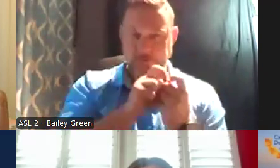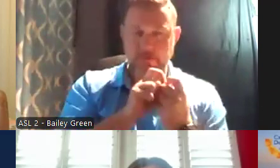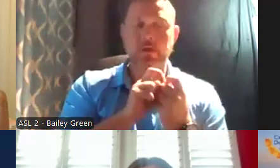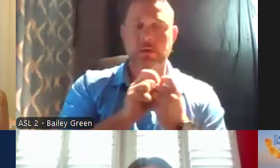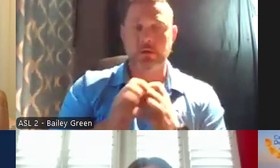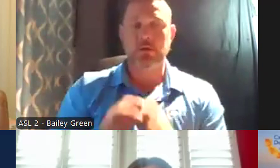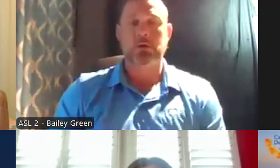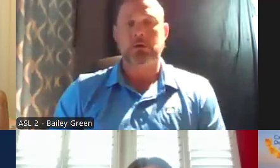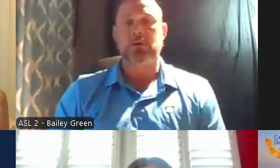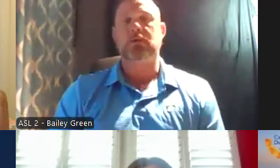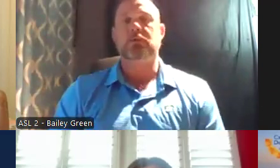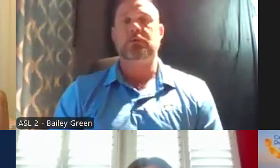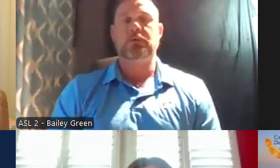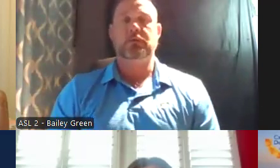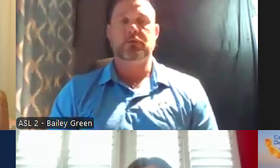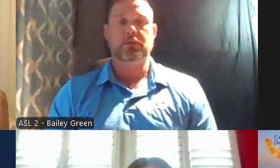that